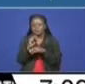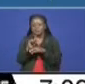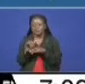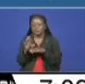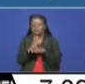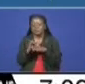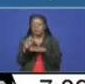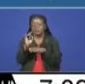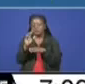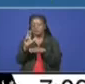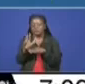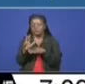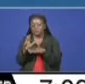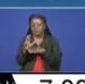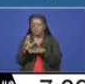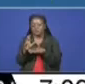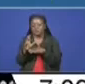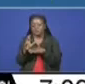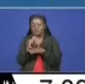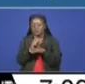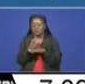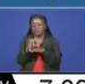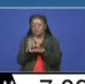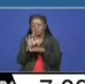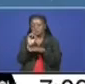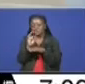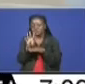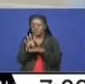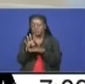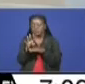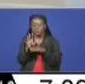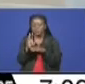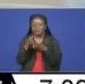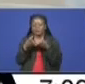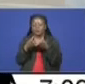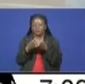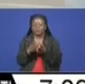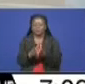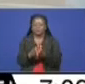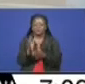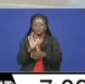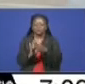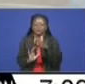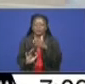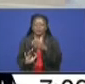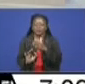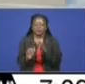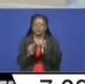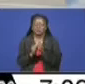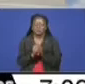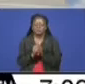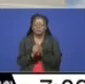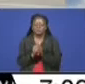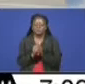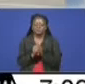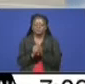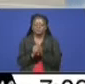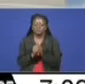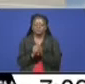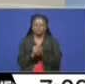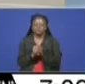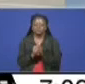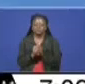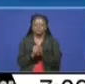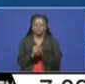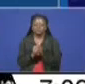Machitani, Nagua, 84 degrees, and the Turks and Caicos Islands at 84. And your boating forecast tonight is brought to you by Builders Mall, home of FYP, the